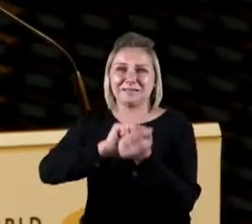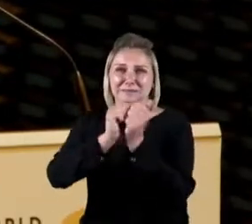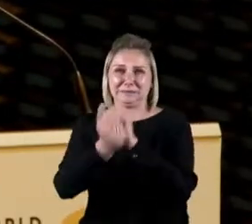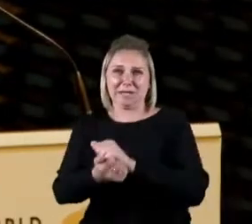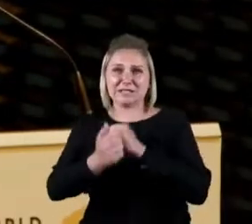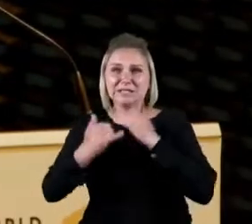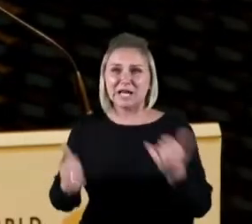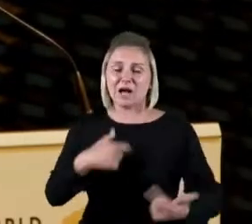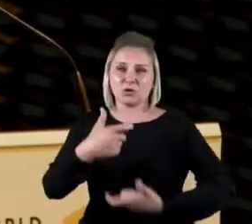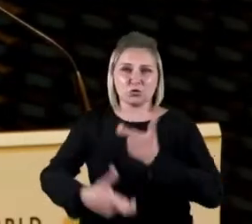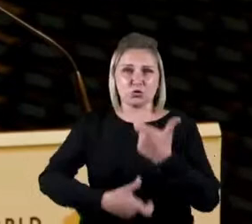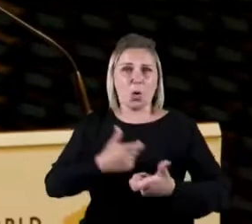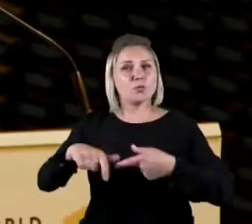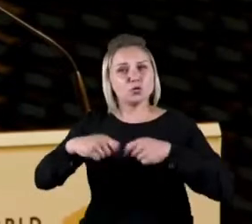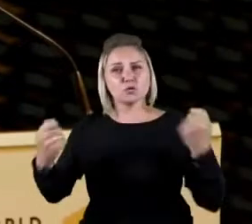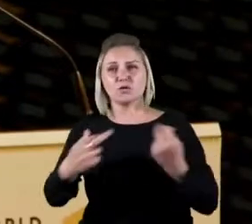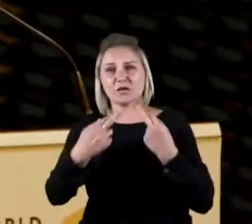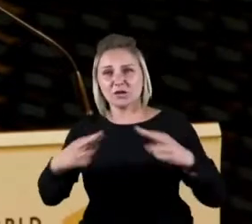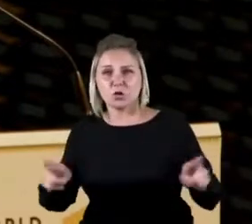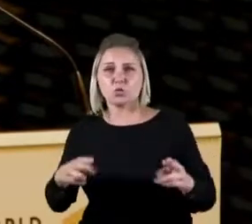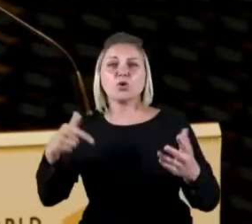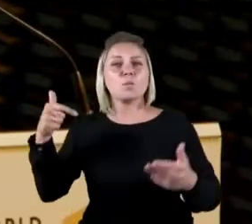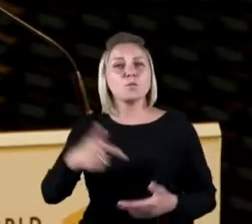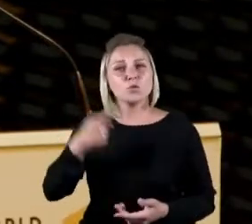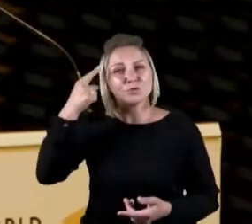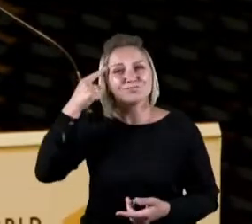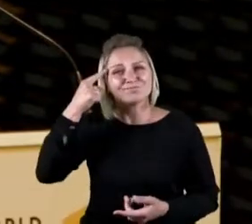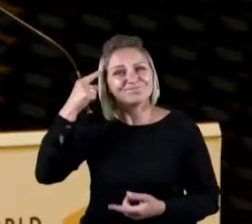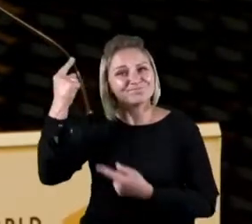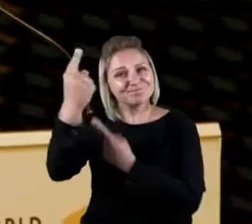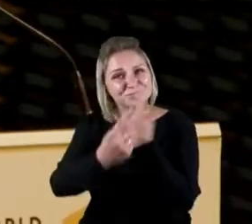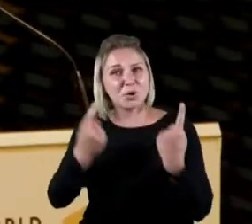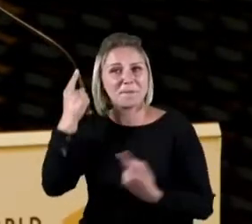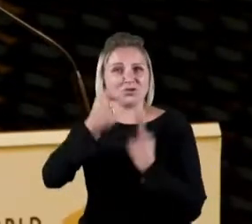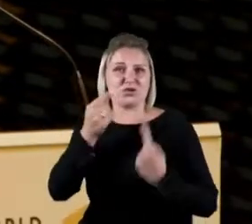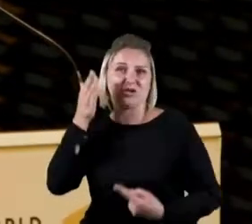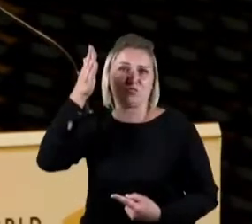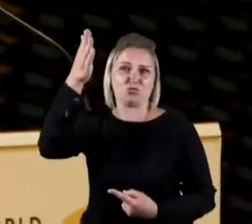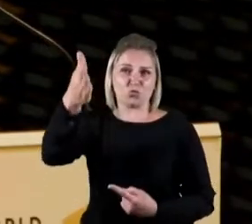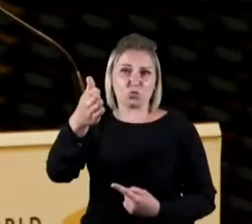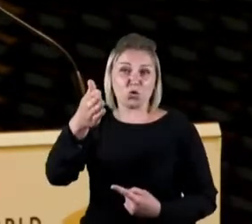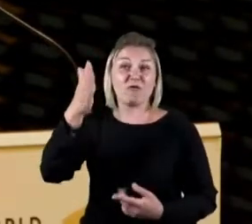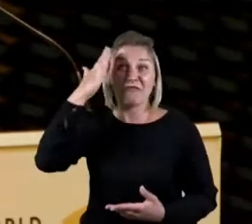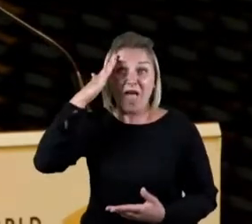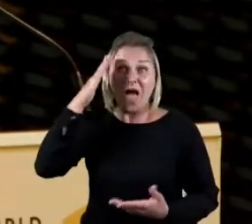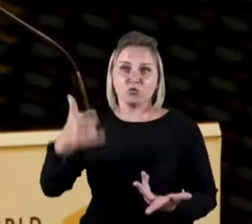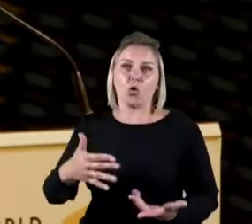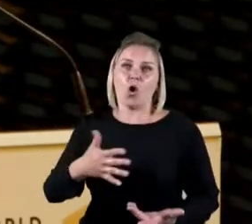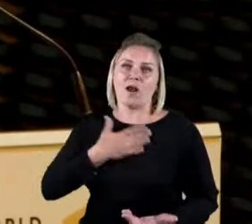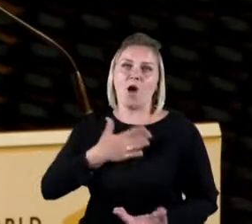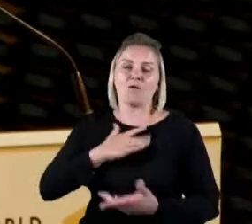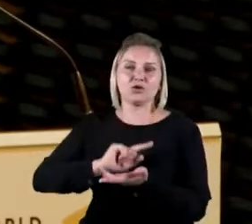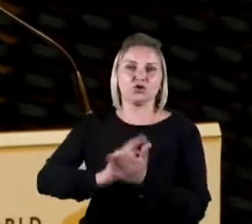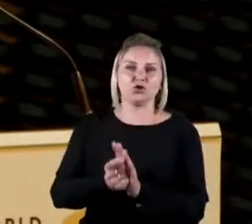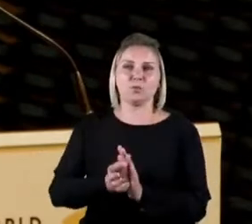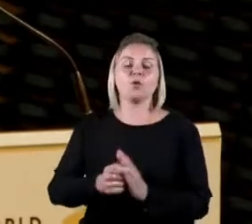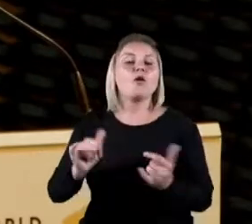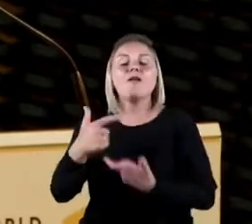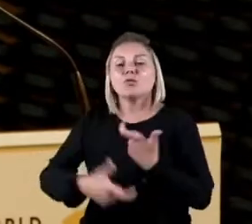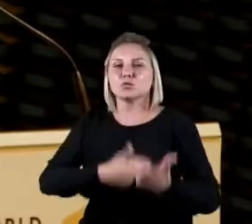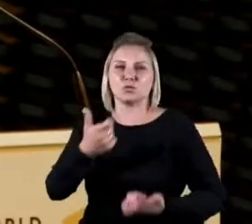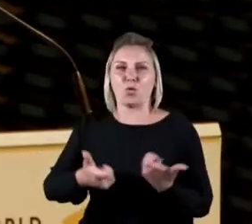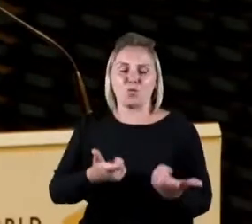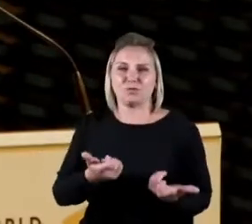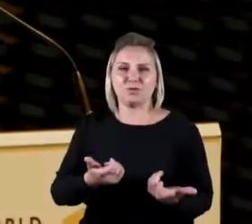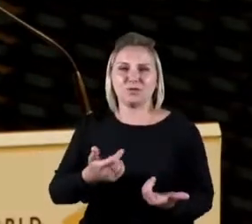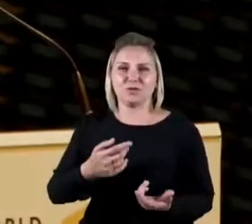that we're proposing? So we need to anticipate and not just react. We need to consider all citizens. How do we do this? Well, through collaboration.